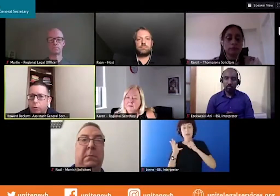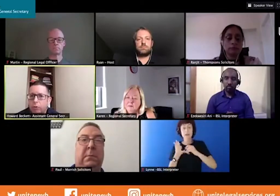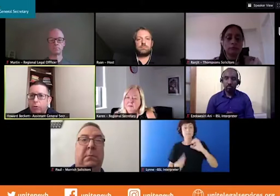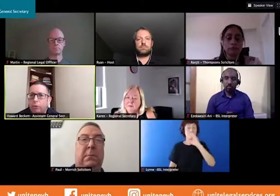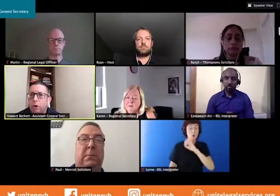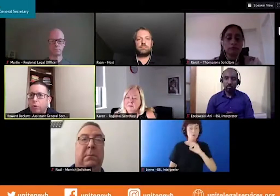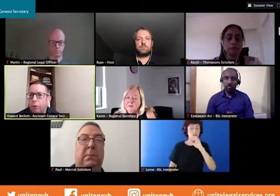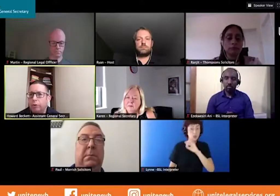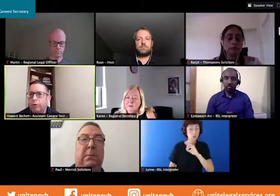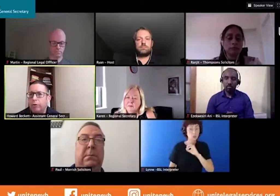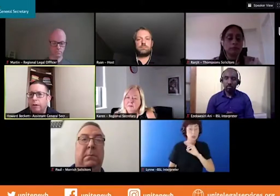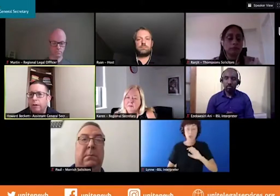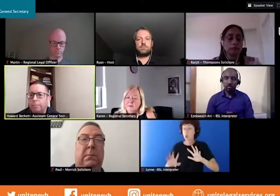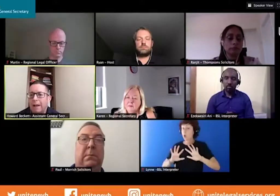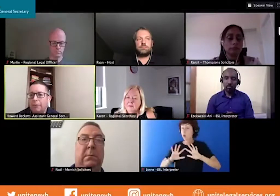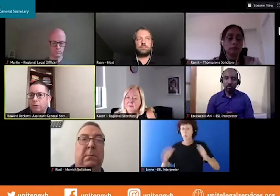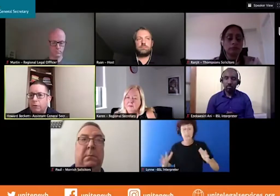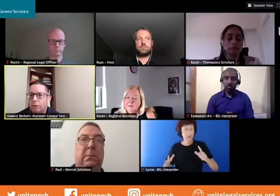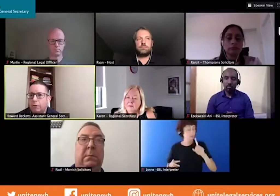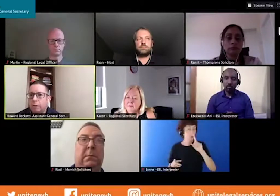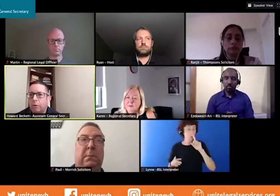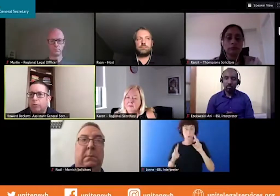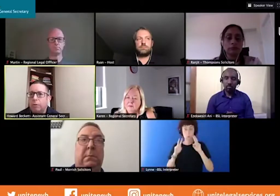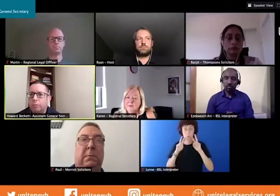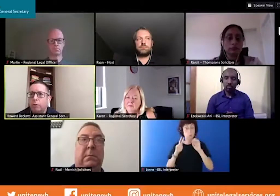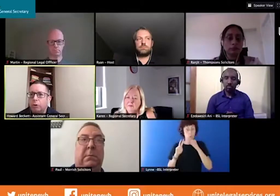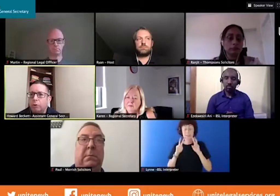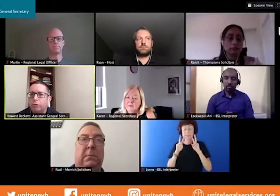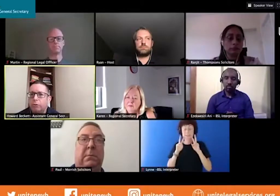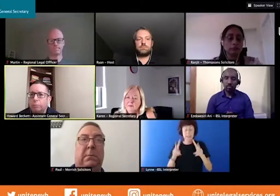see mass redundancies because the employers will simply